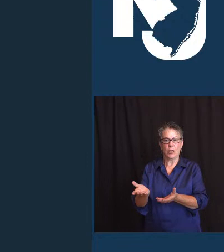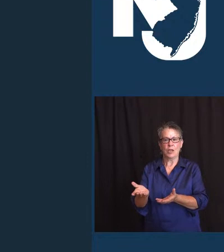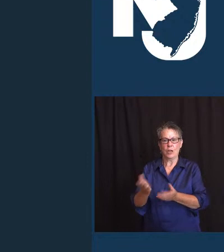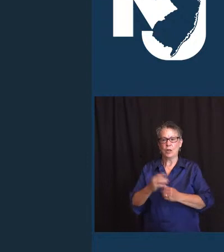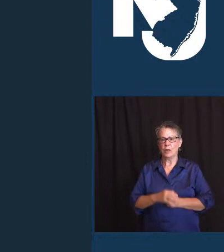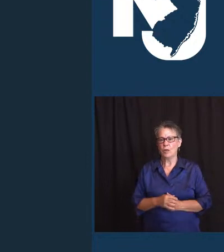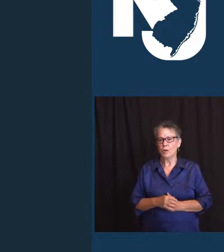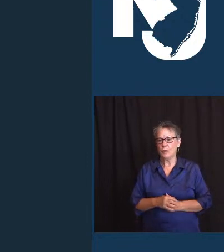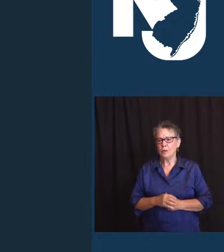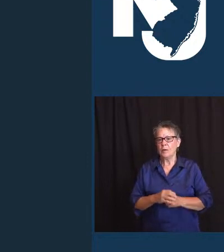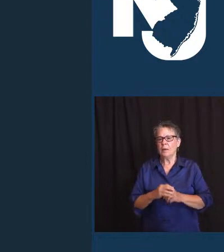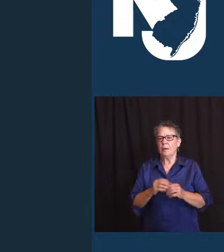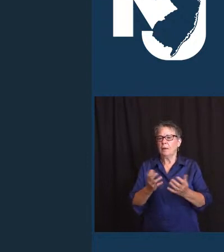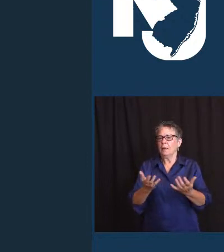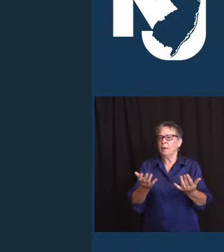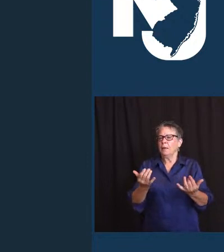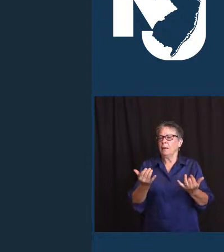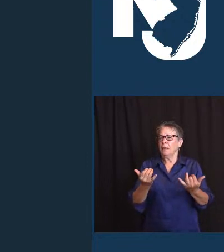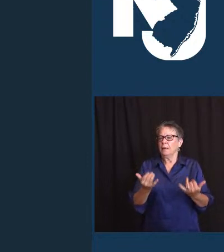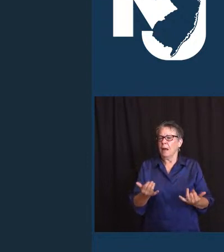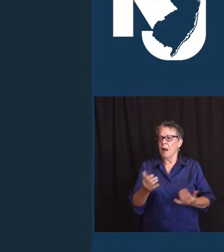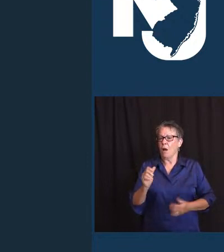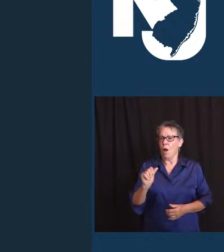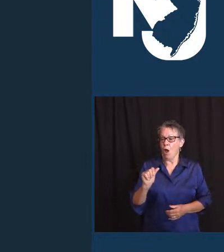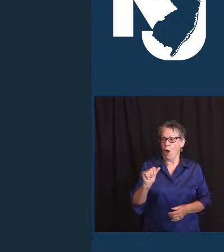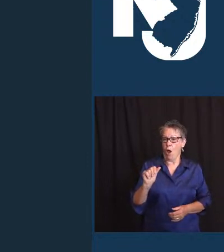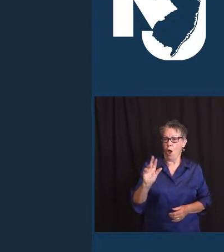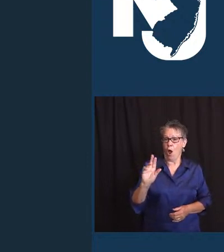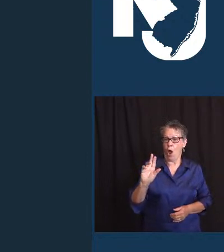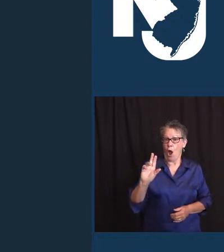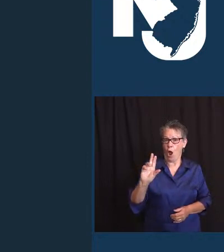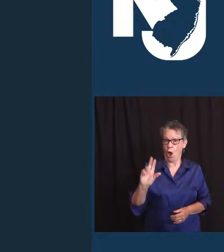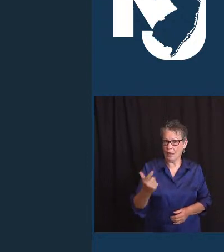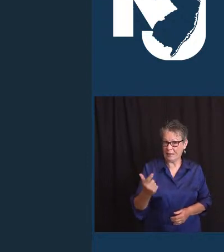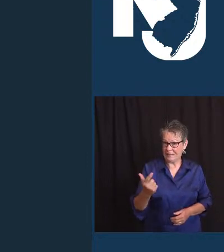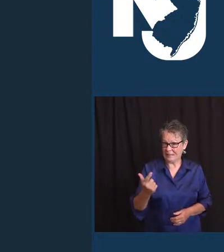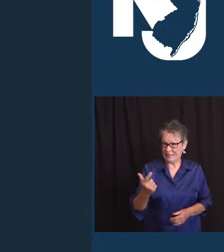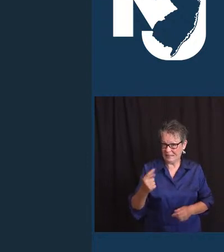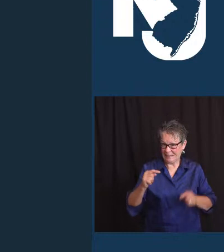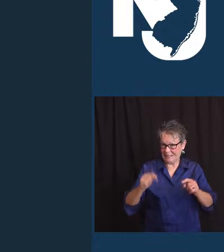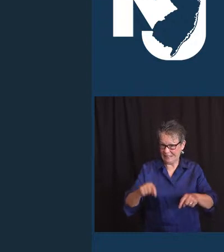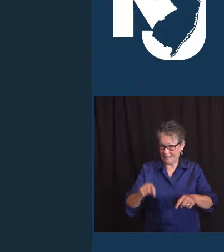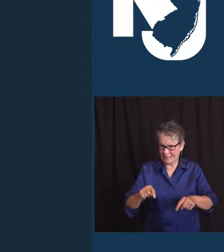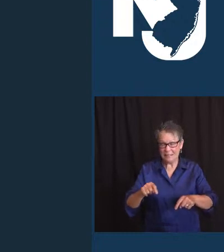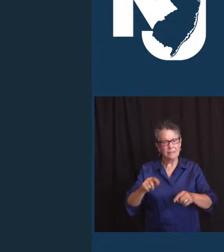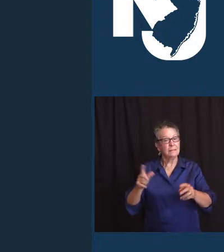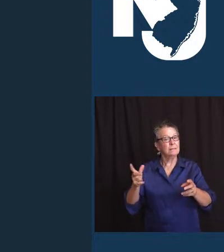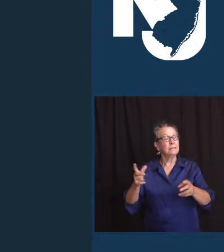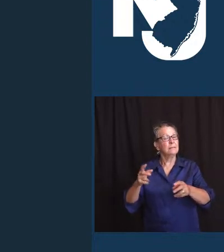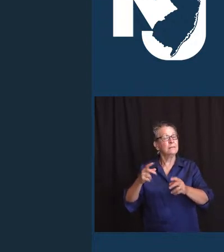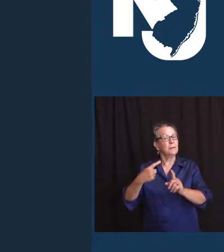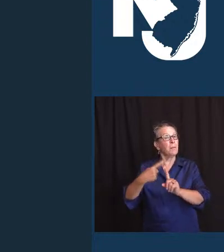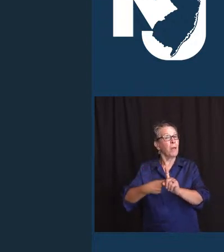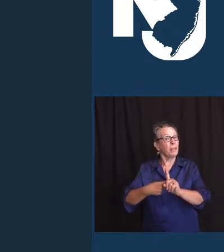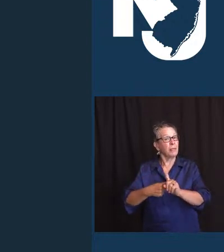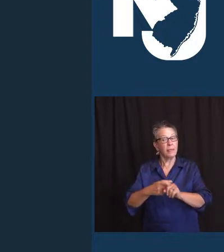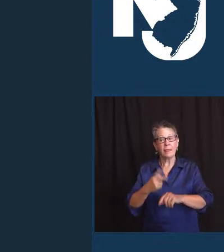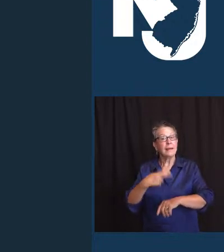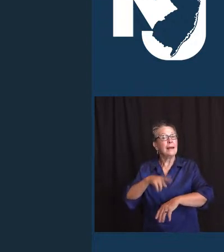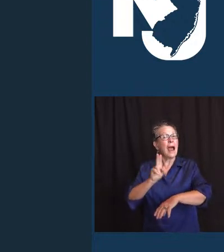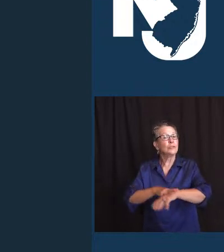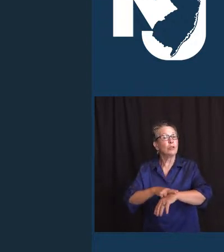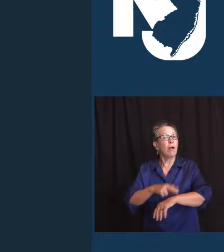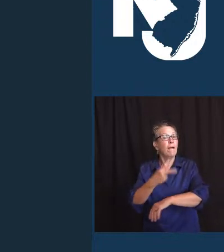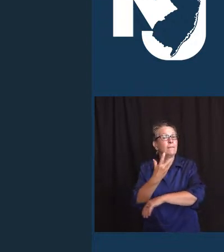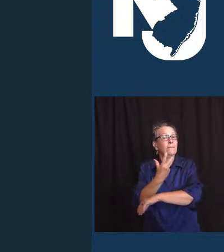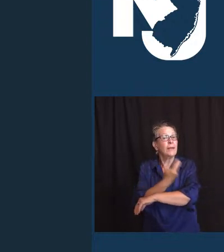Month. Quite appropriately, National Immunization Awareness Month has been commemorated since long before COVID-19,